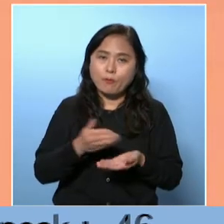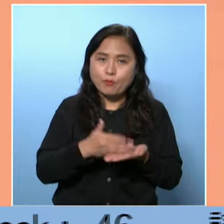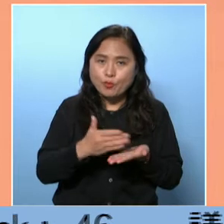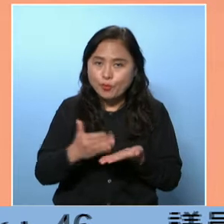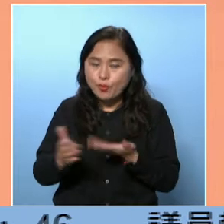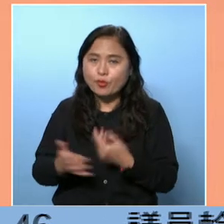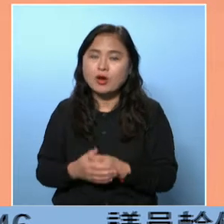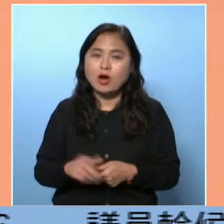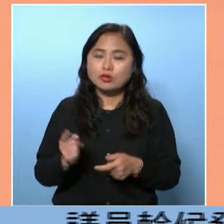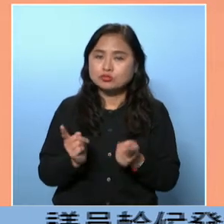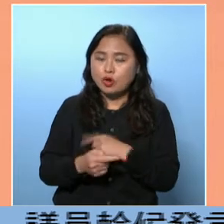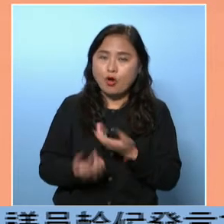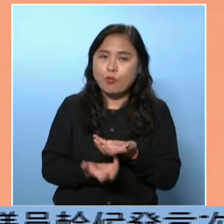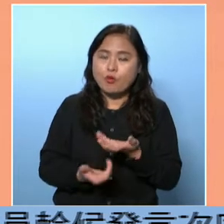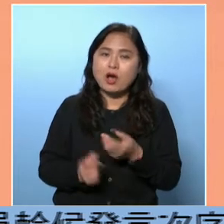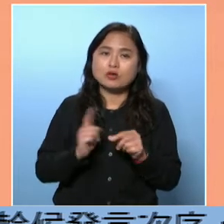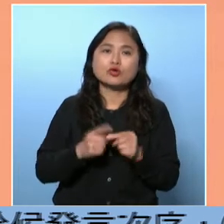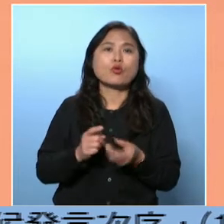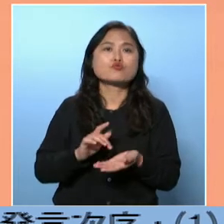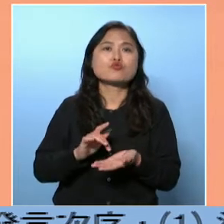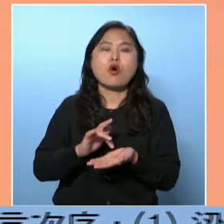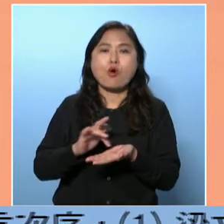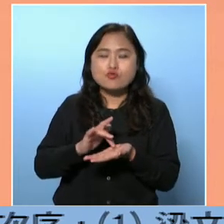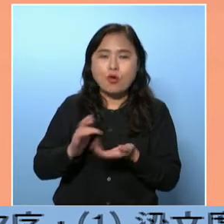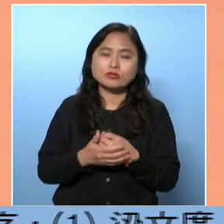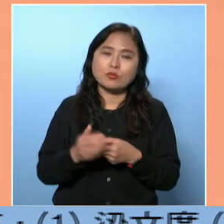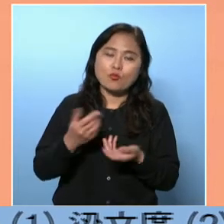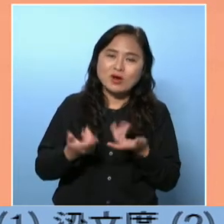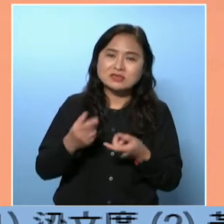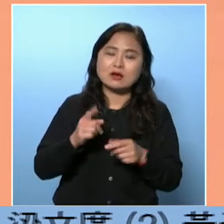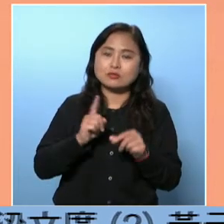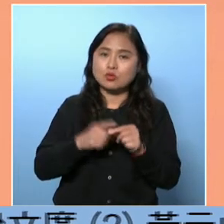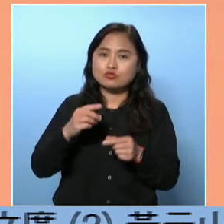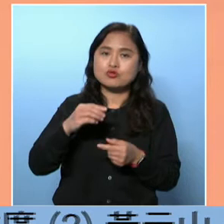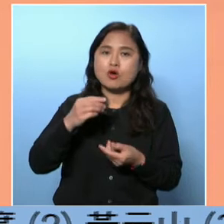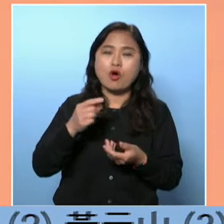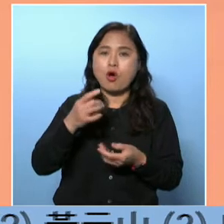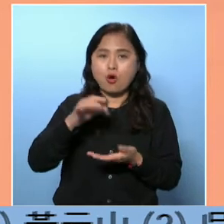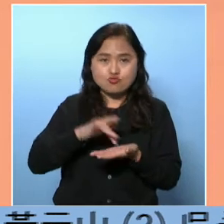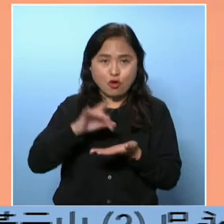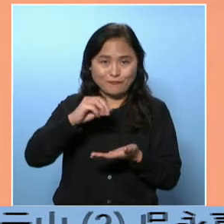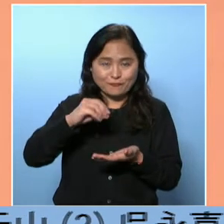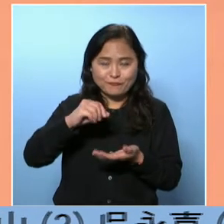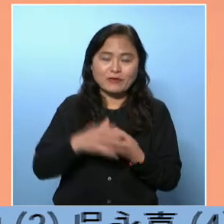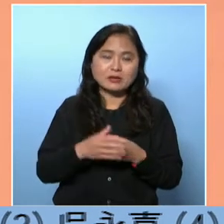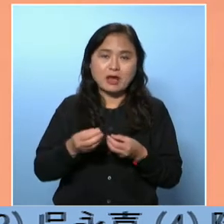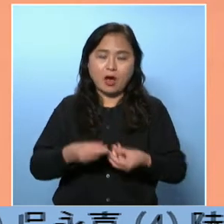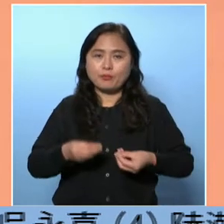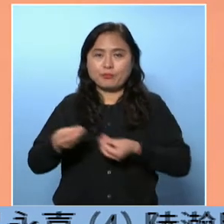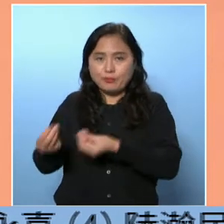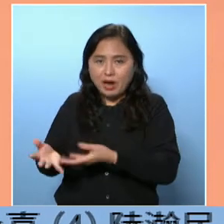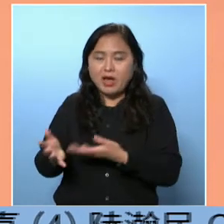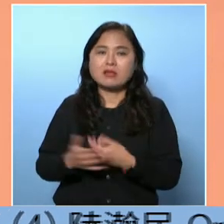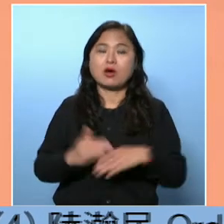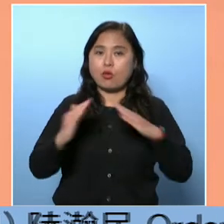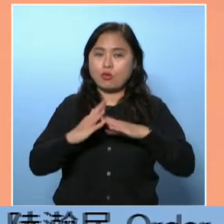effective central delivery system. And then medication could be sent to patients in staying